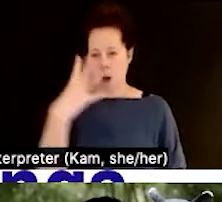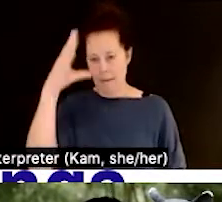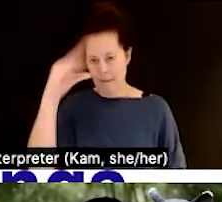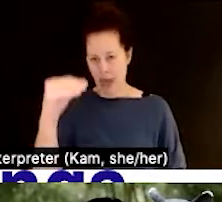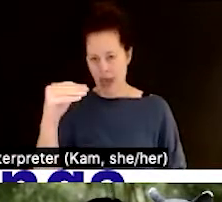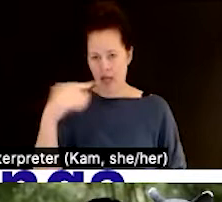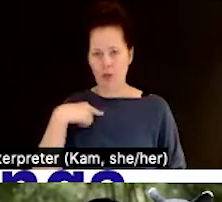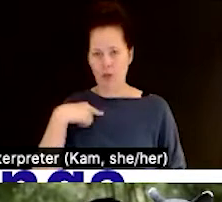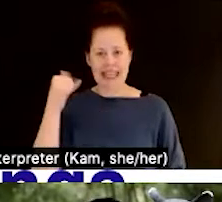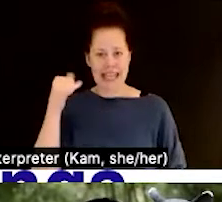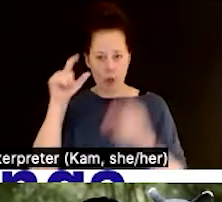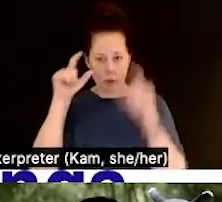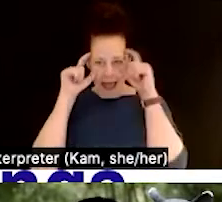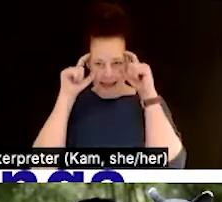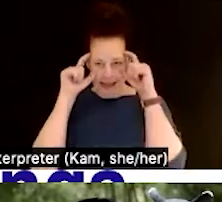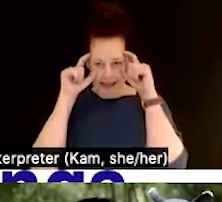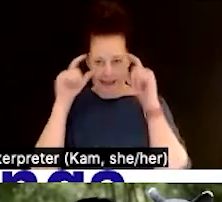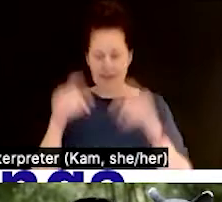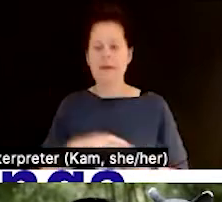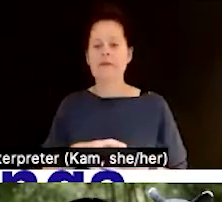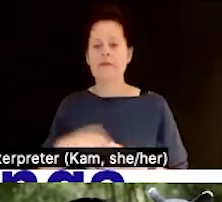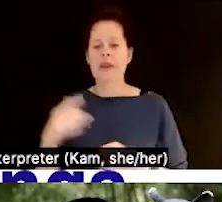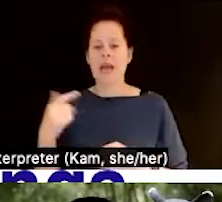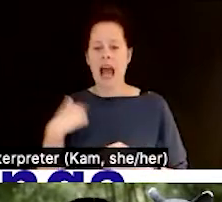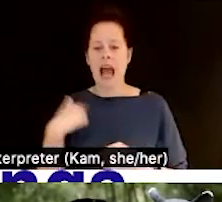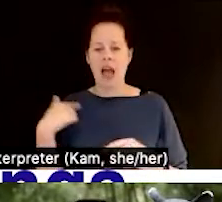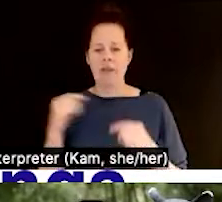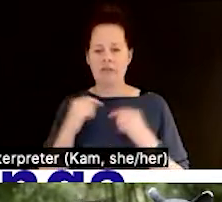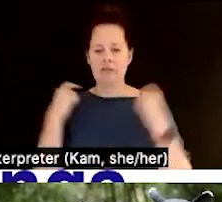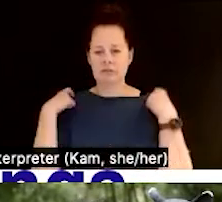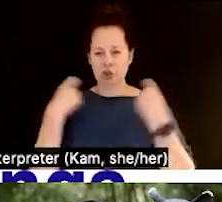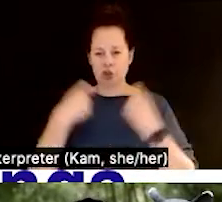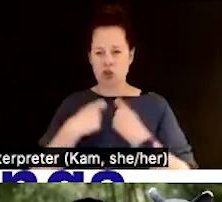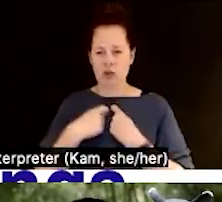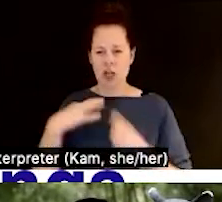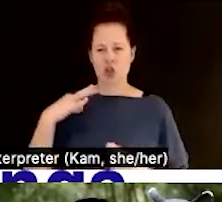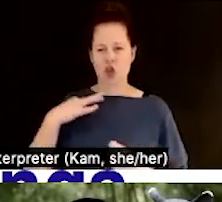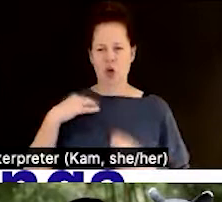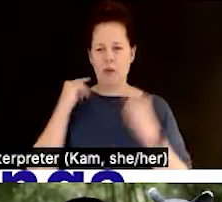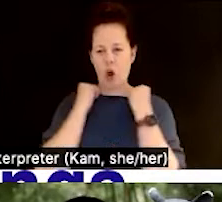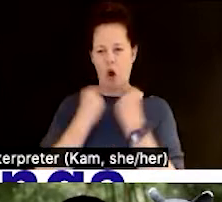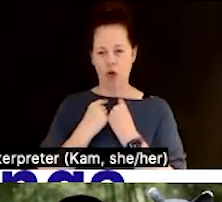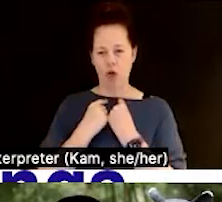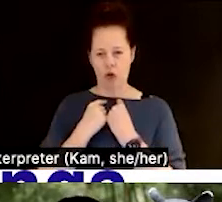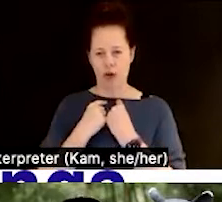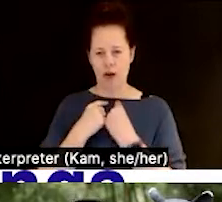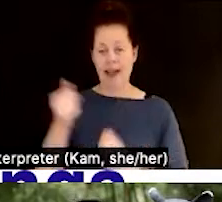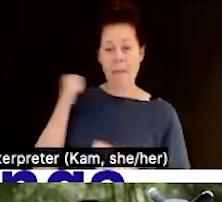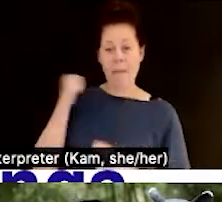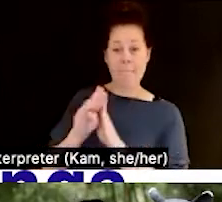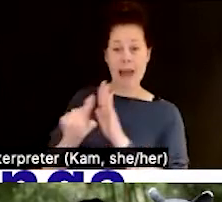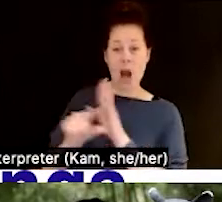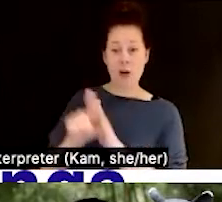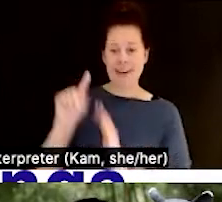a collared shirt, and behind me is a tapir from the Woodland Park Zoo, a very cute little